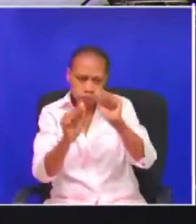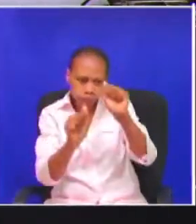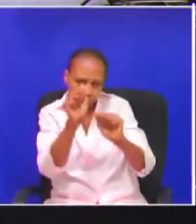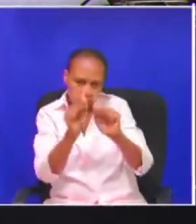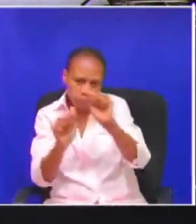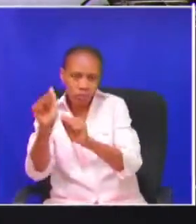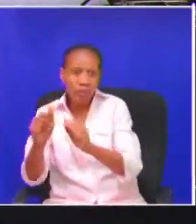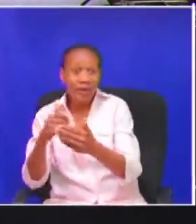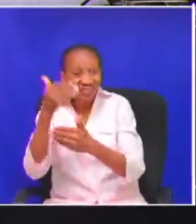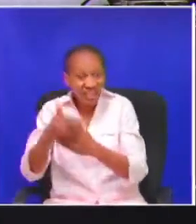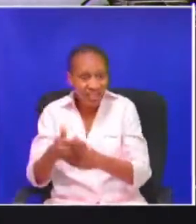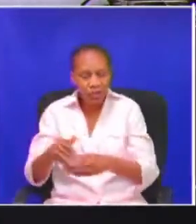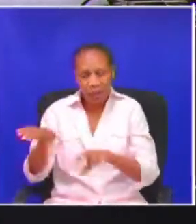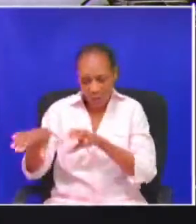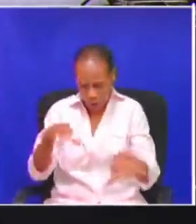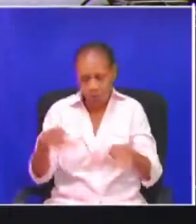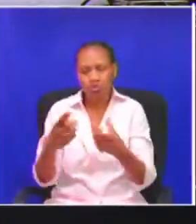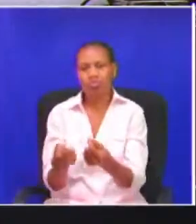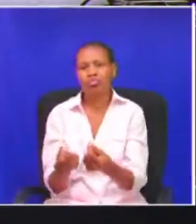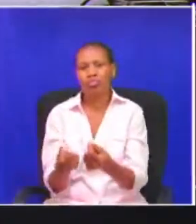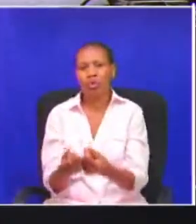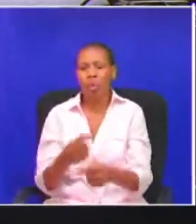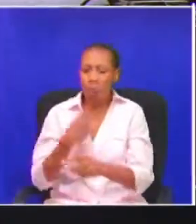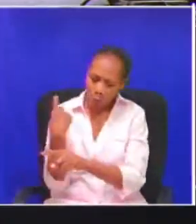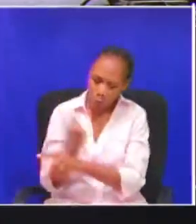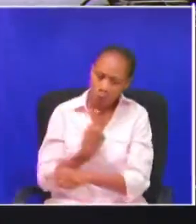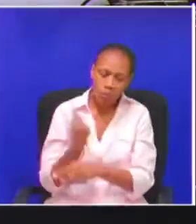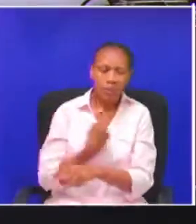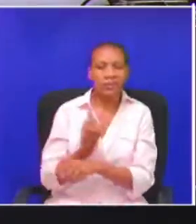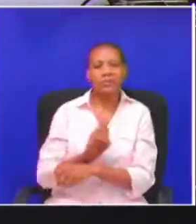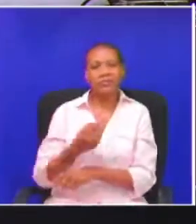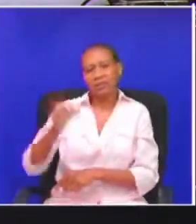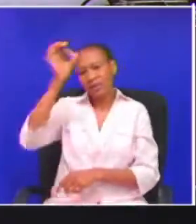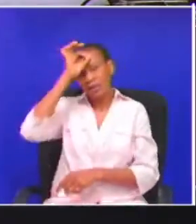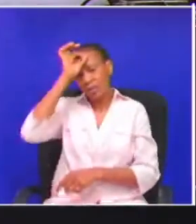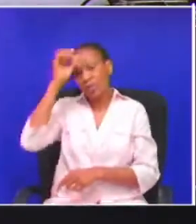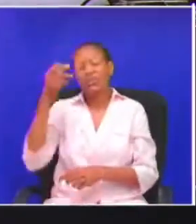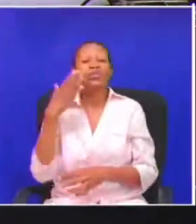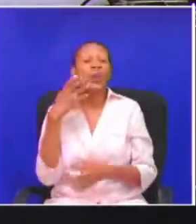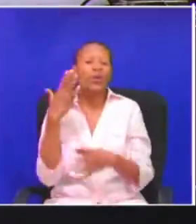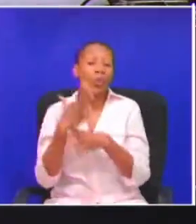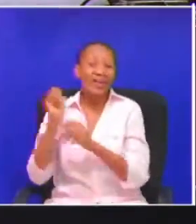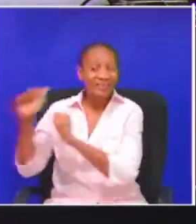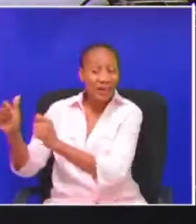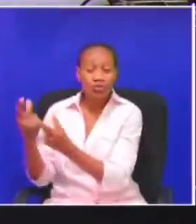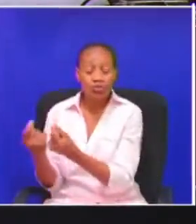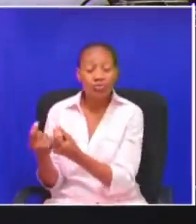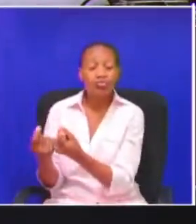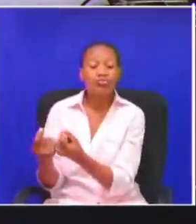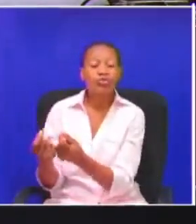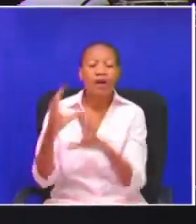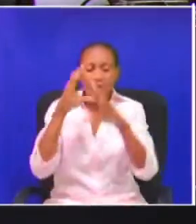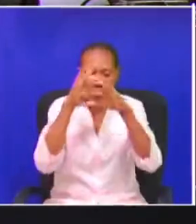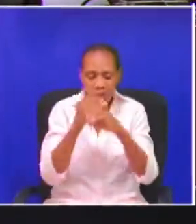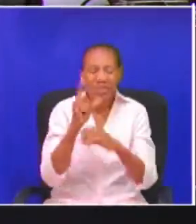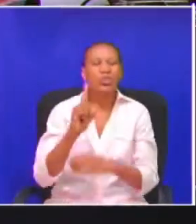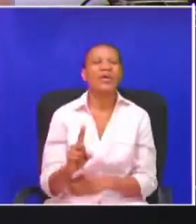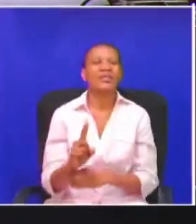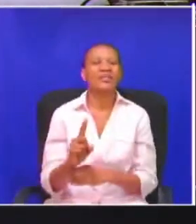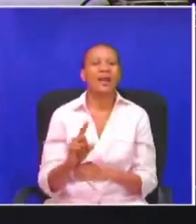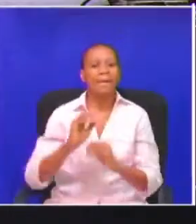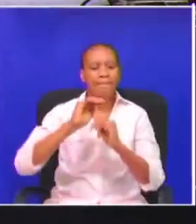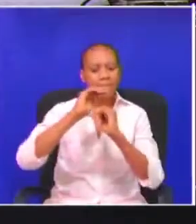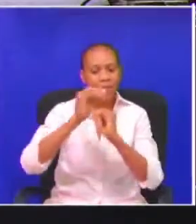action. And at all times, the police, in doing their work, focus on the safety of South